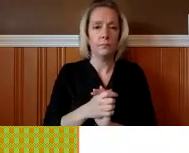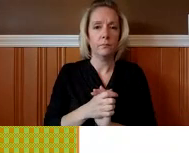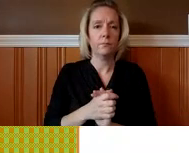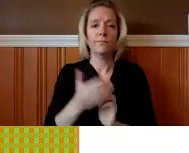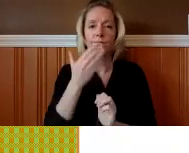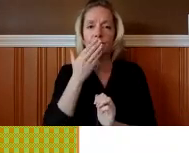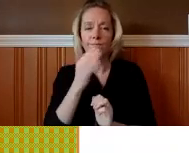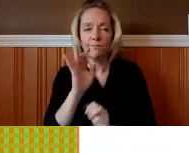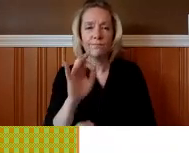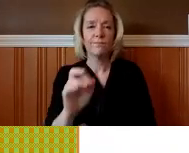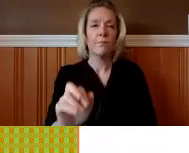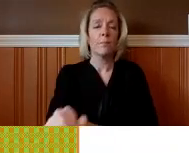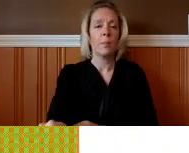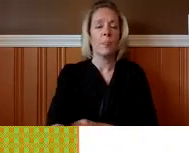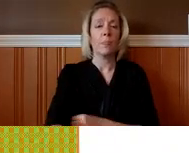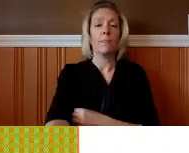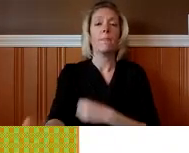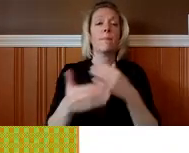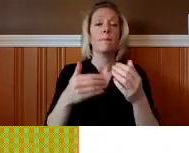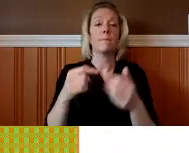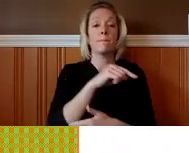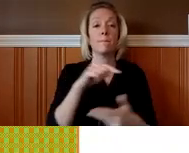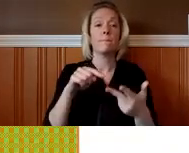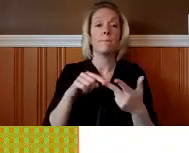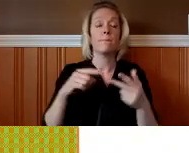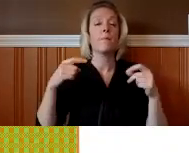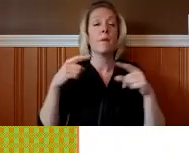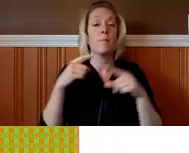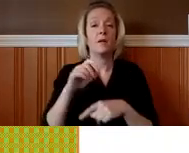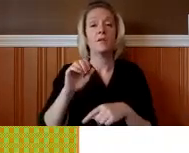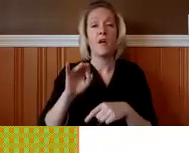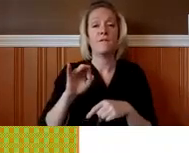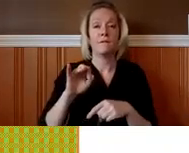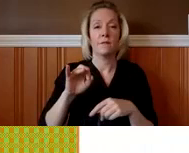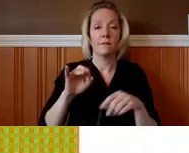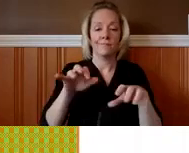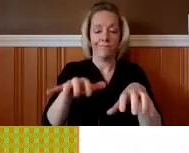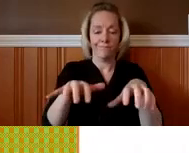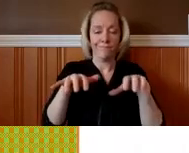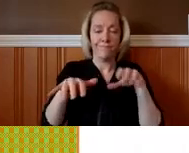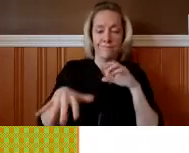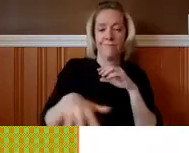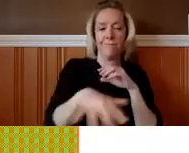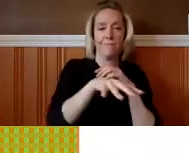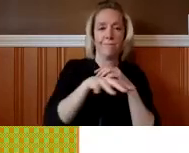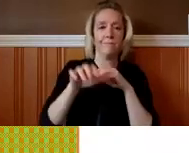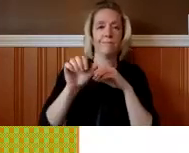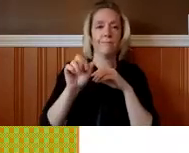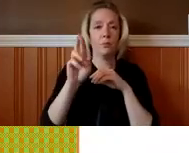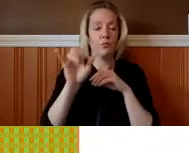Thank you. Sure. All right, so complexity of array. I'm going to show you